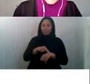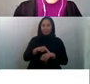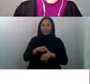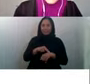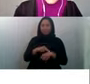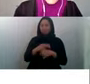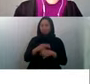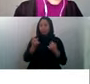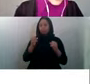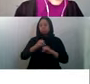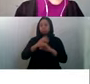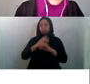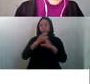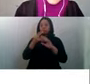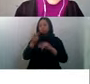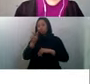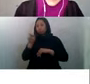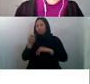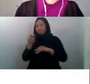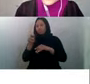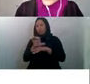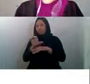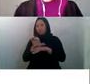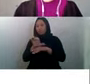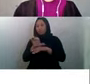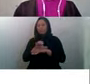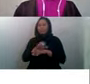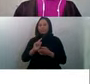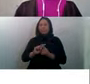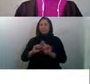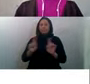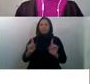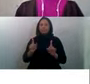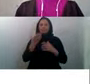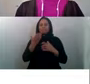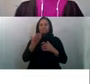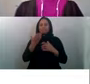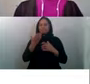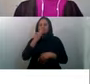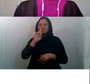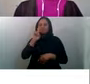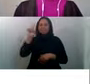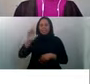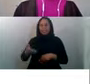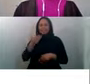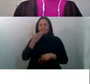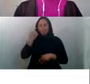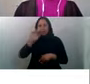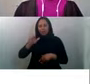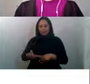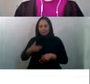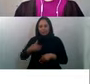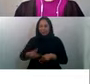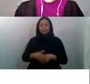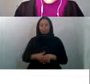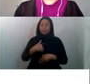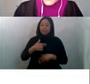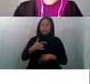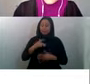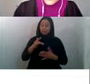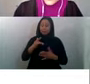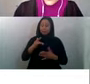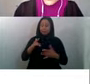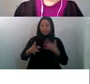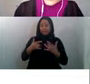on it. alhamdulillah, thank you so much for inviting me. I'm really excited to talk a little bit about how we are seeing giving